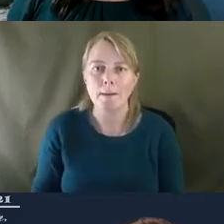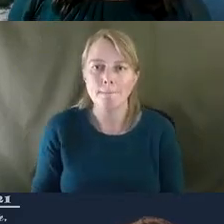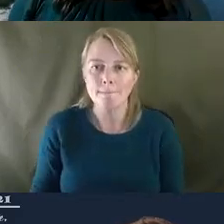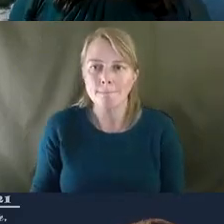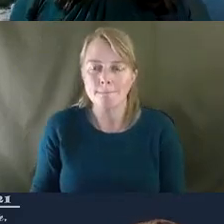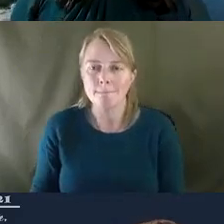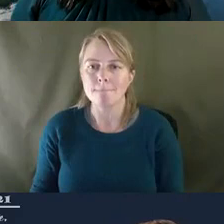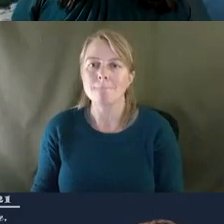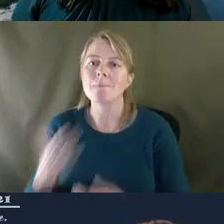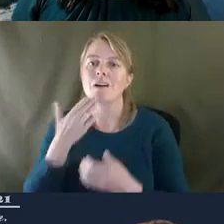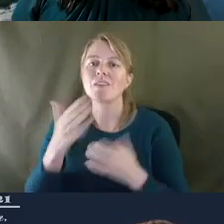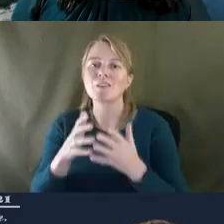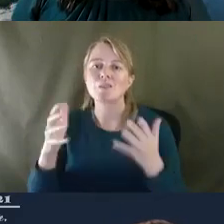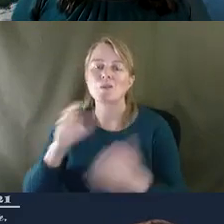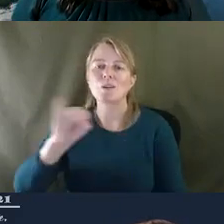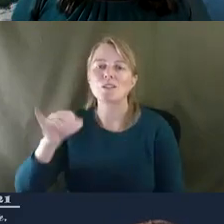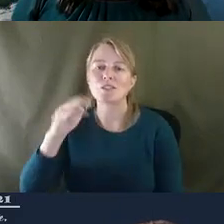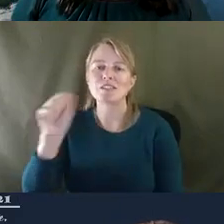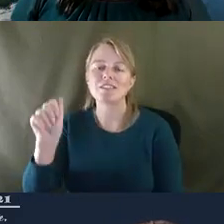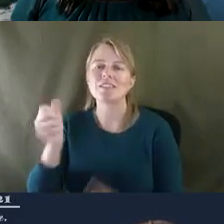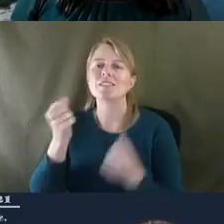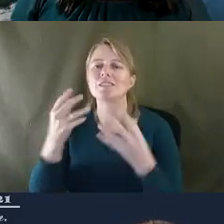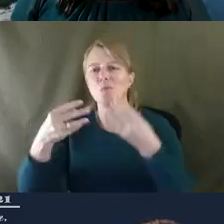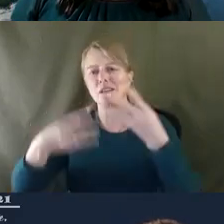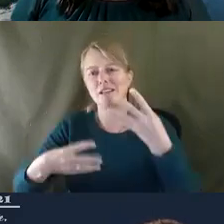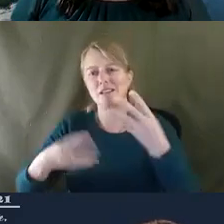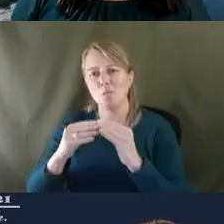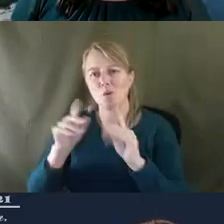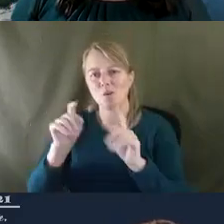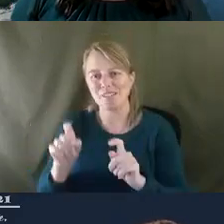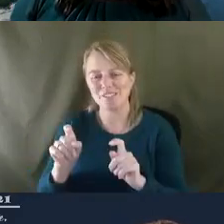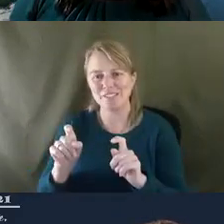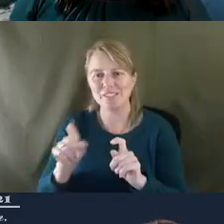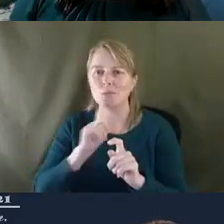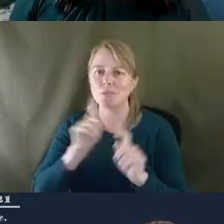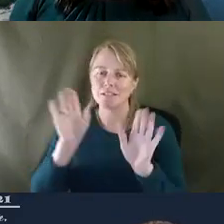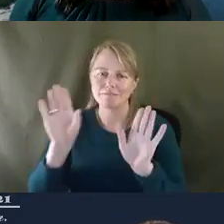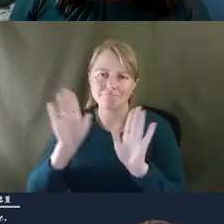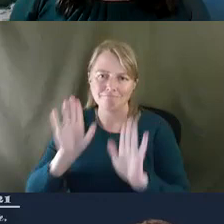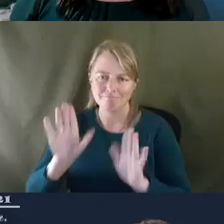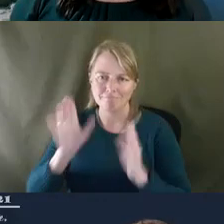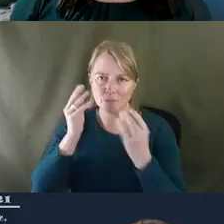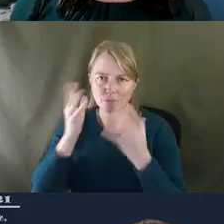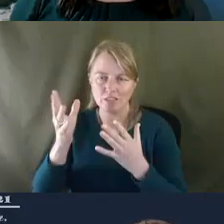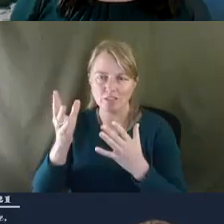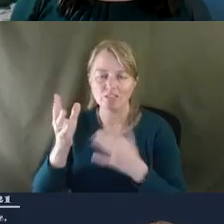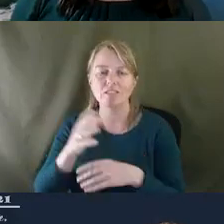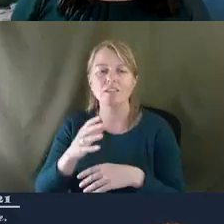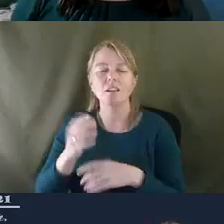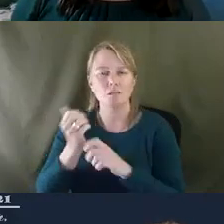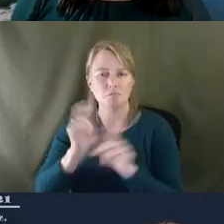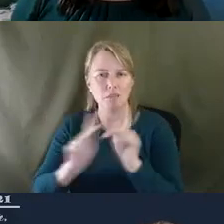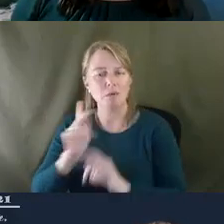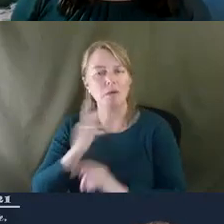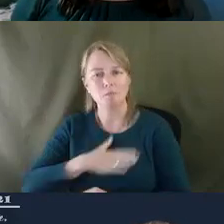Great. Thank you so much, Jessica. We had so many more questions come in. This was really informative for folks, and I think that they got a lot out of it.